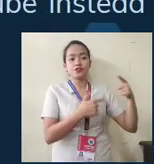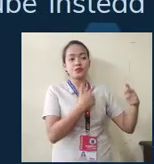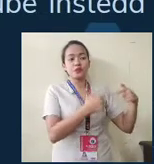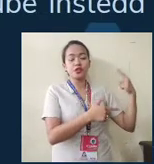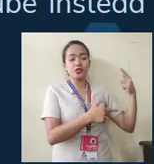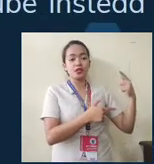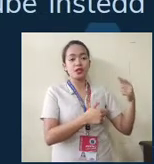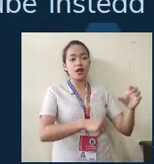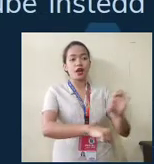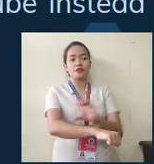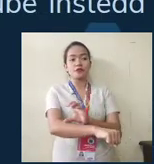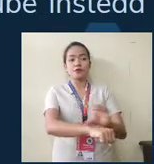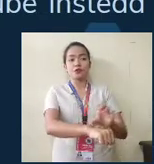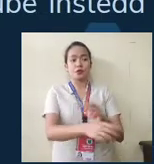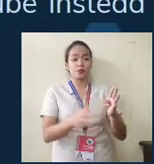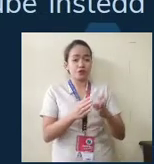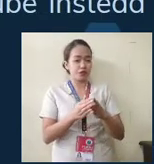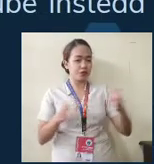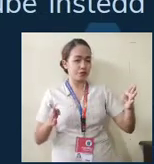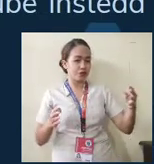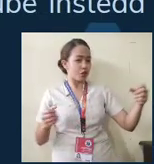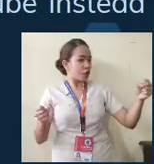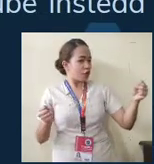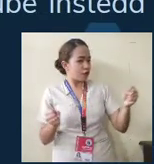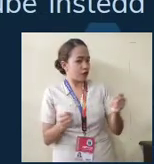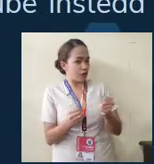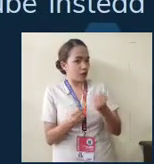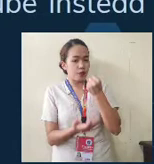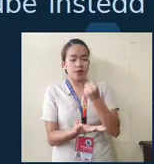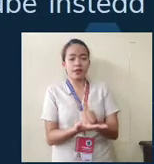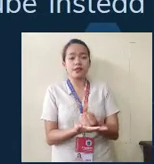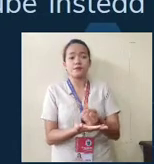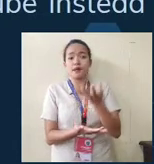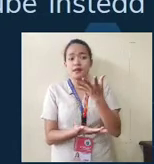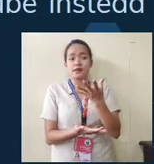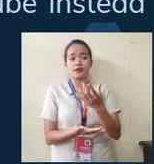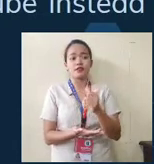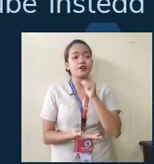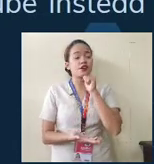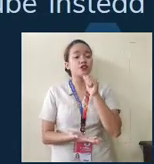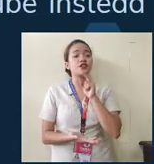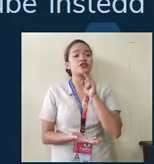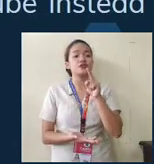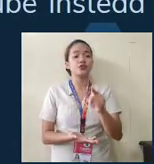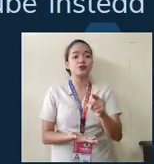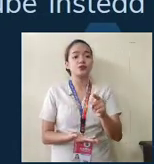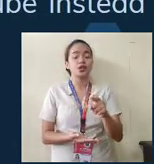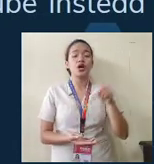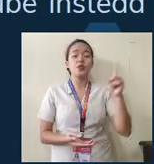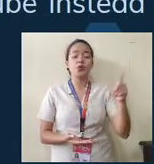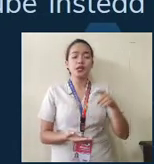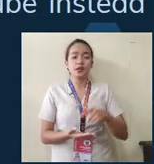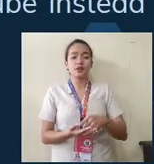computer were huge, slow, expensive, and often unreliable.